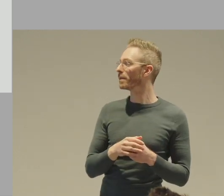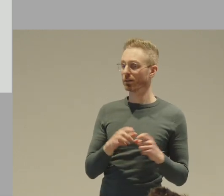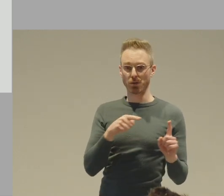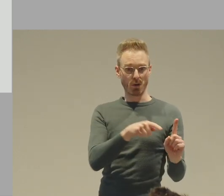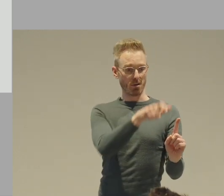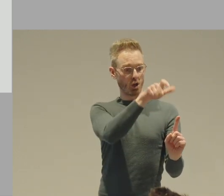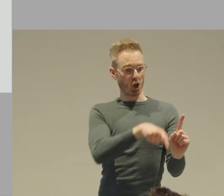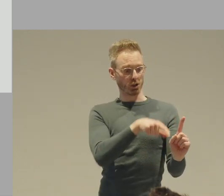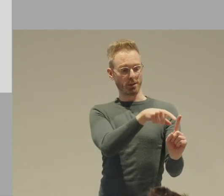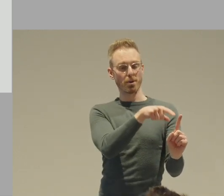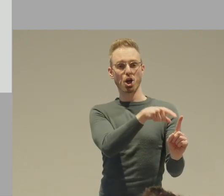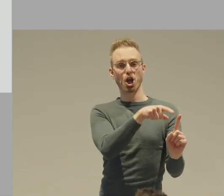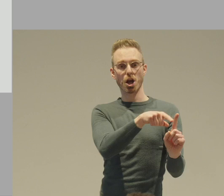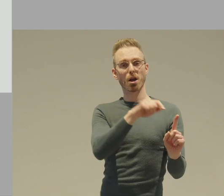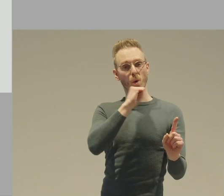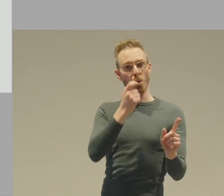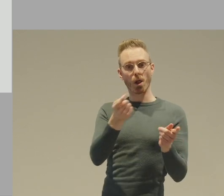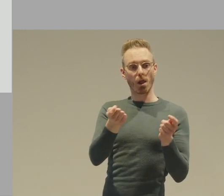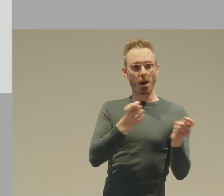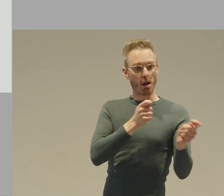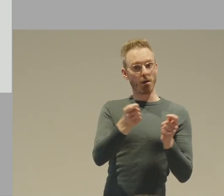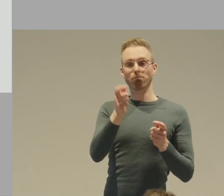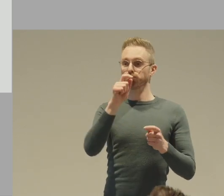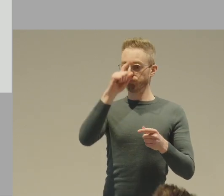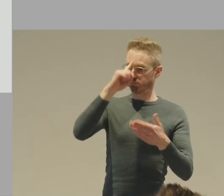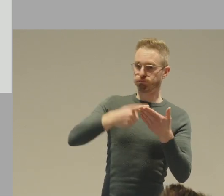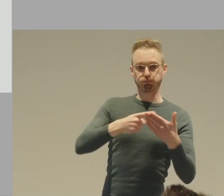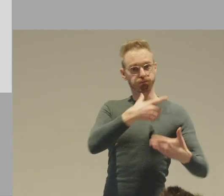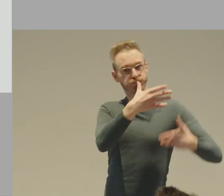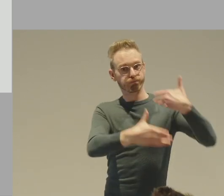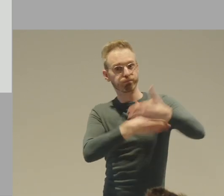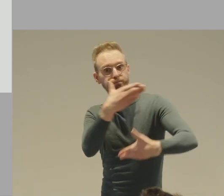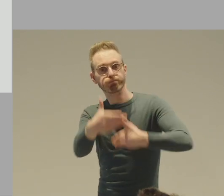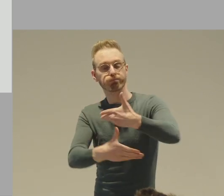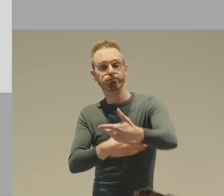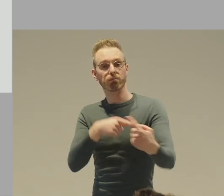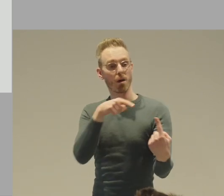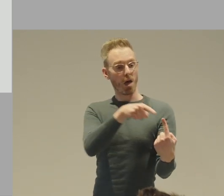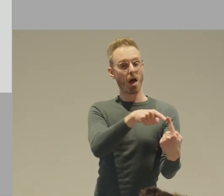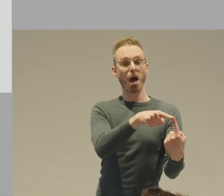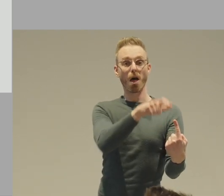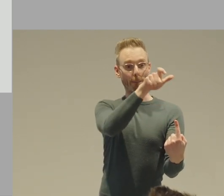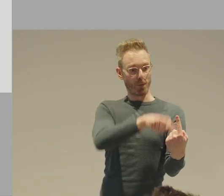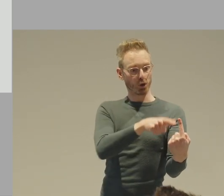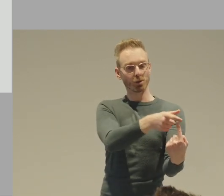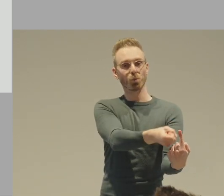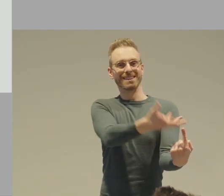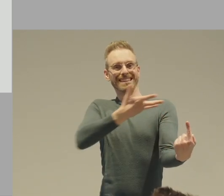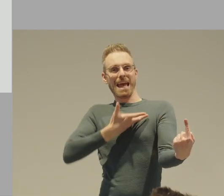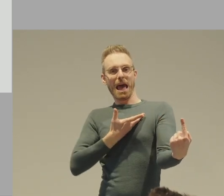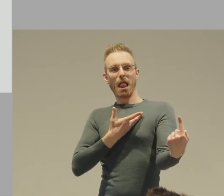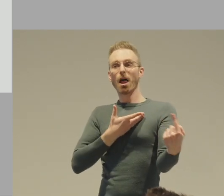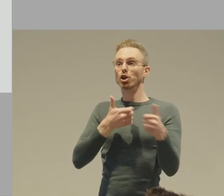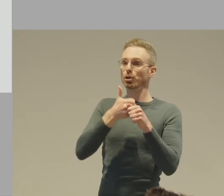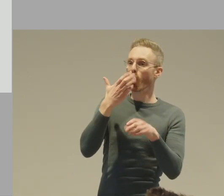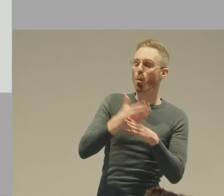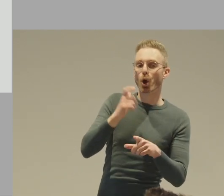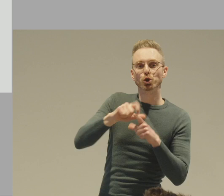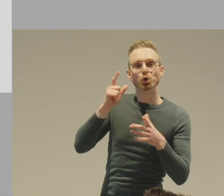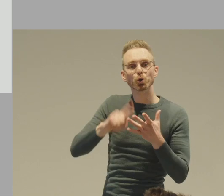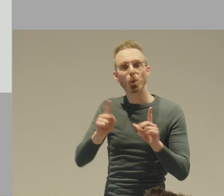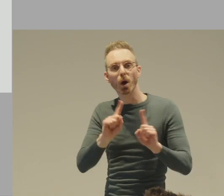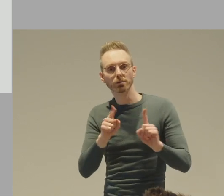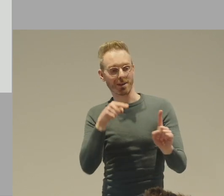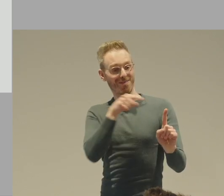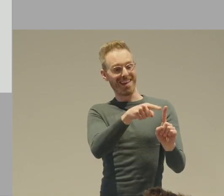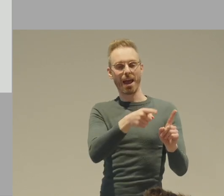role, making decisions and instructing the support worker. So they're telling the support worker what to do, right? They're in charge. For this, it is possible